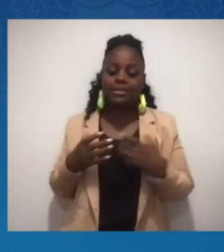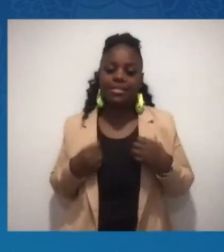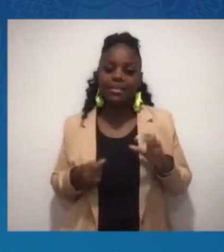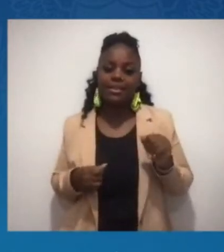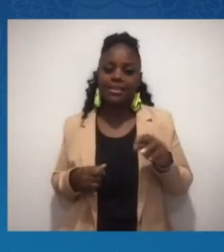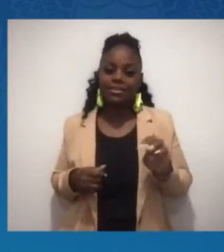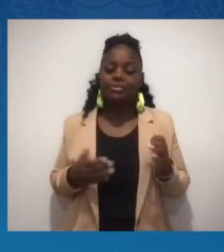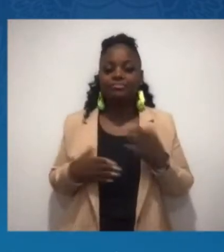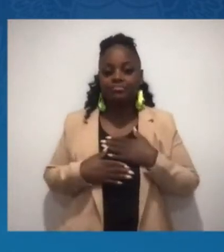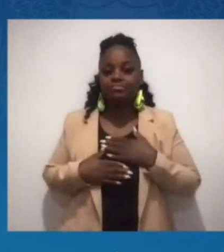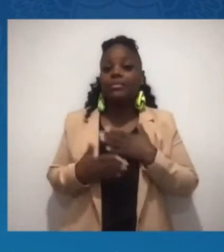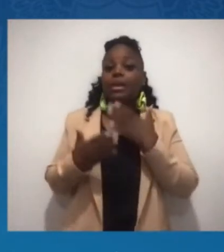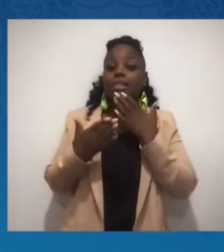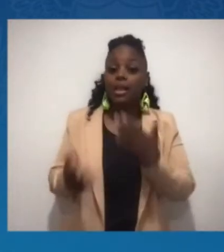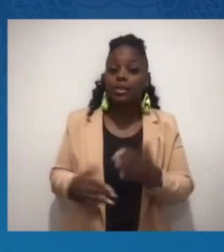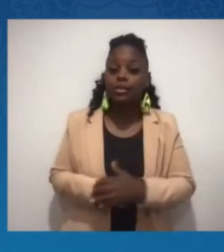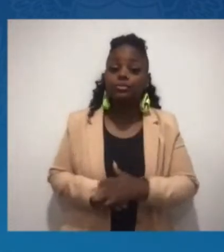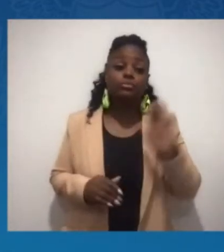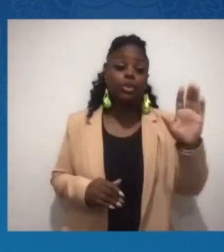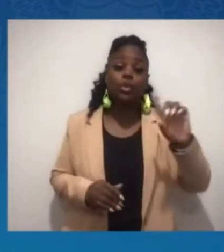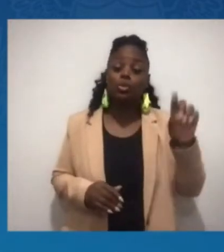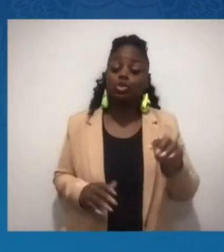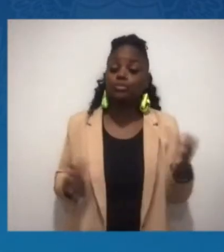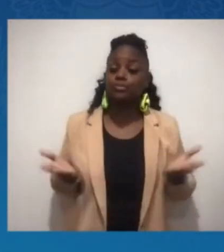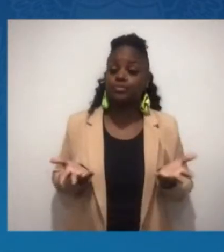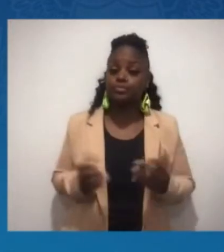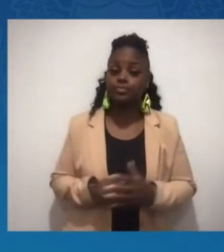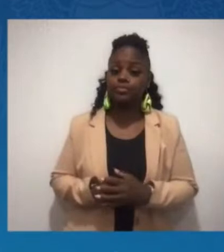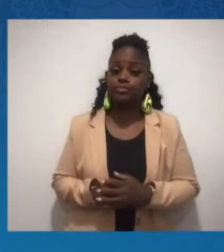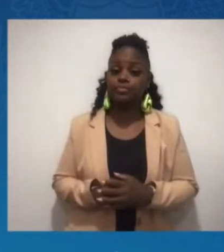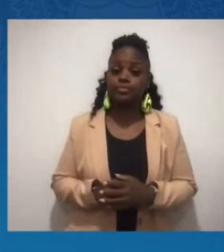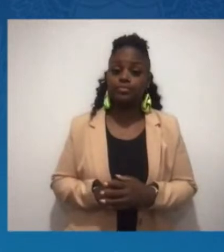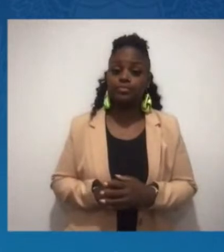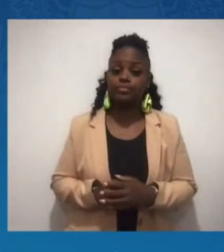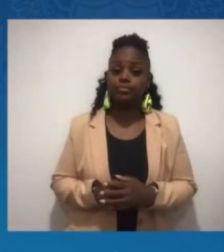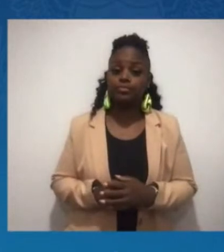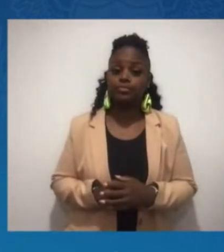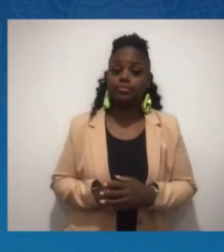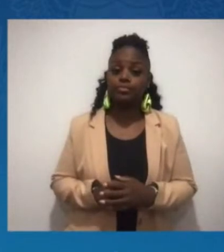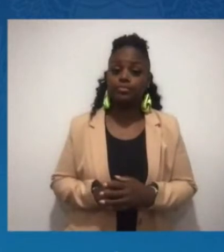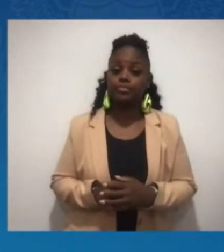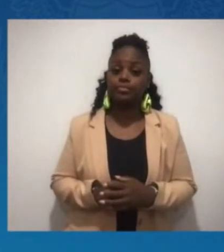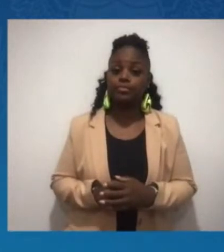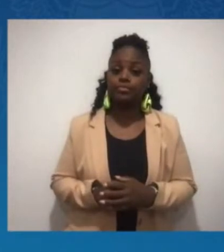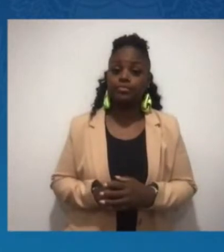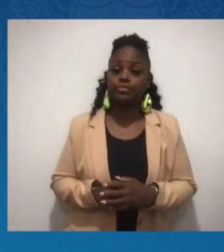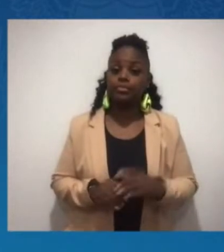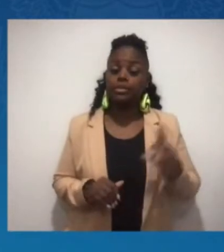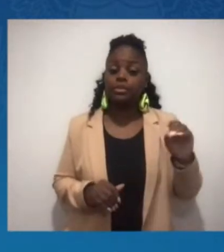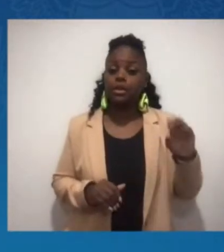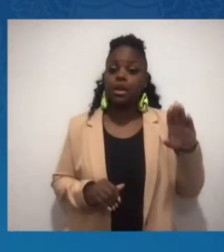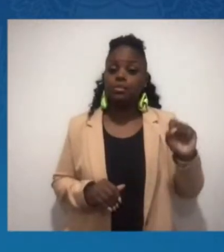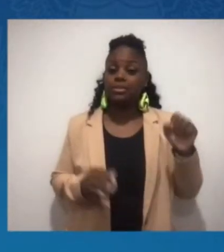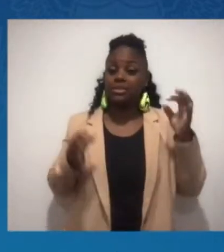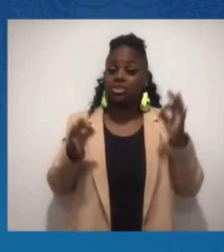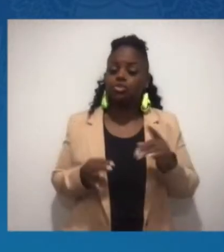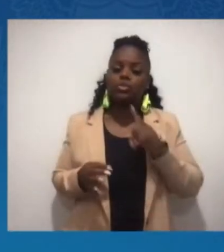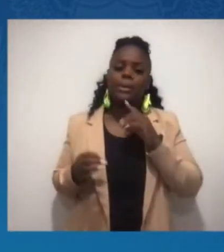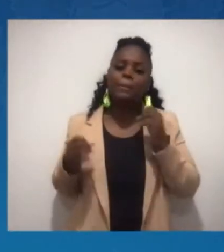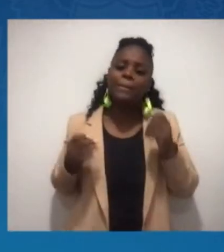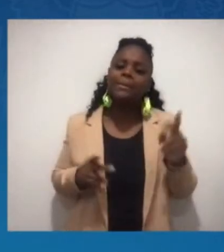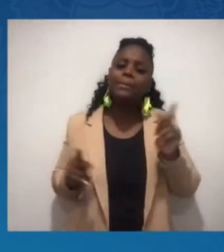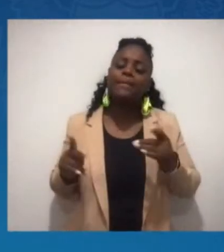question. A lot of people are feeling disheartened after the fall of Roe and other recent attacks on reproductive freedom, such as congressional